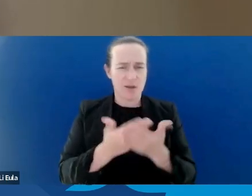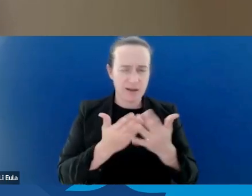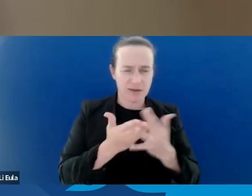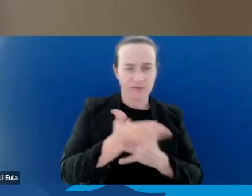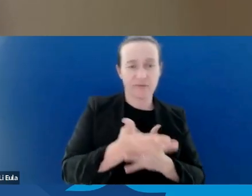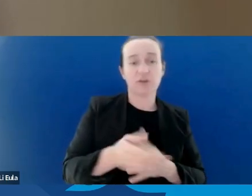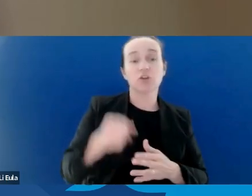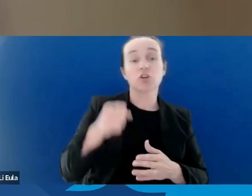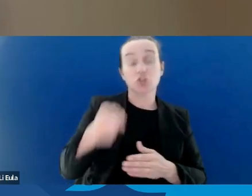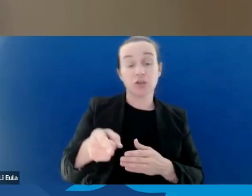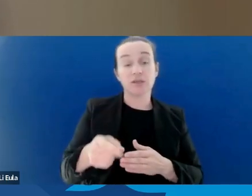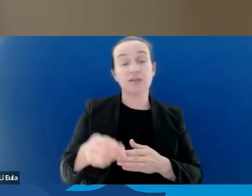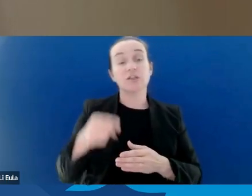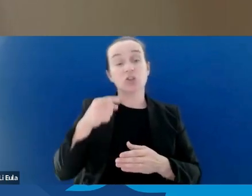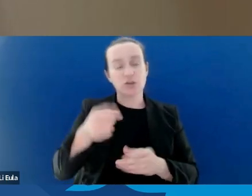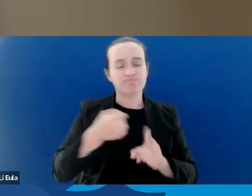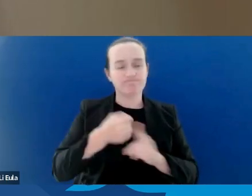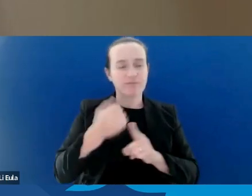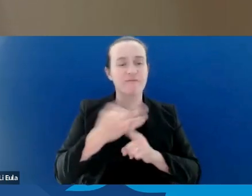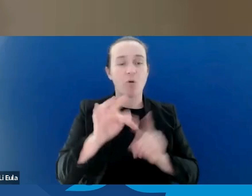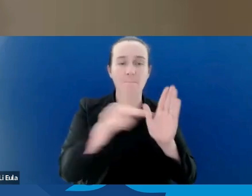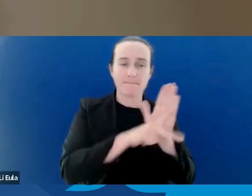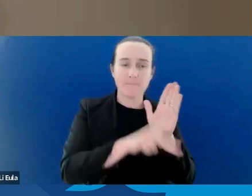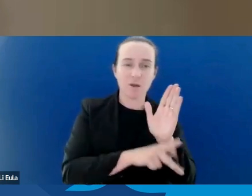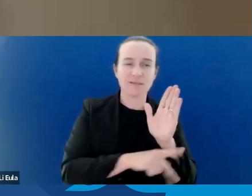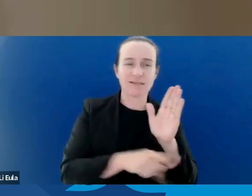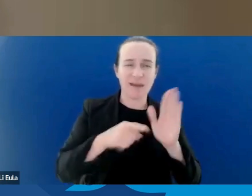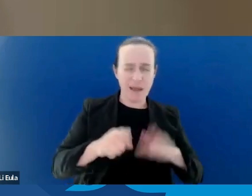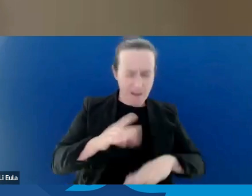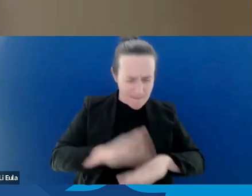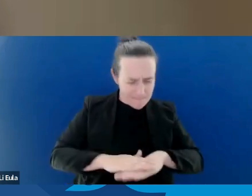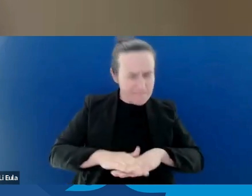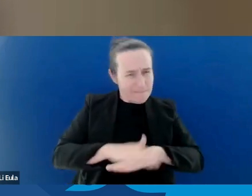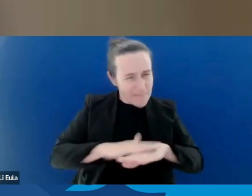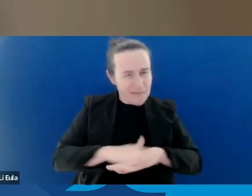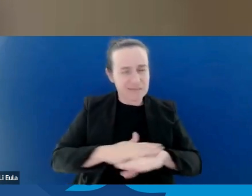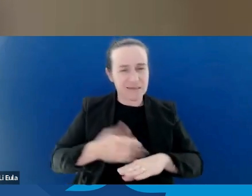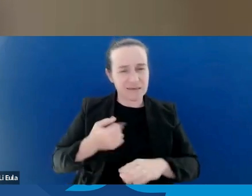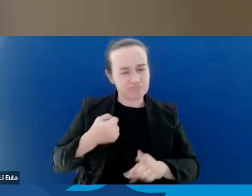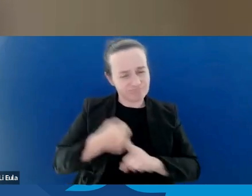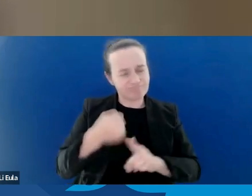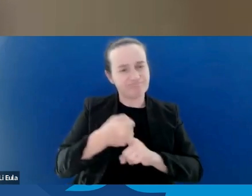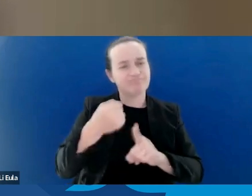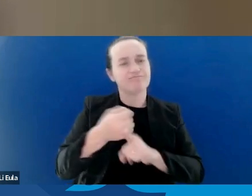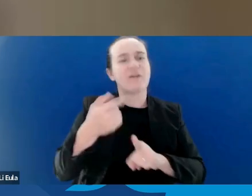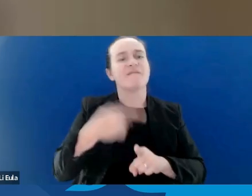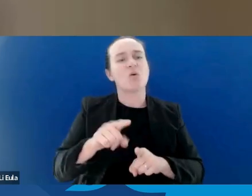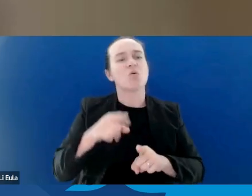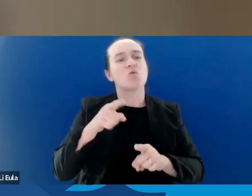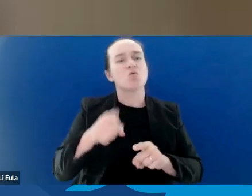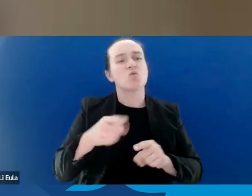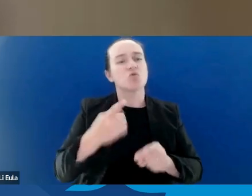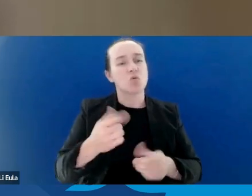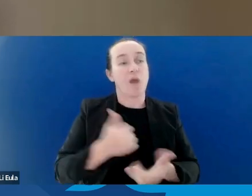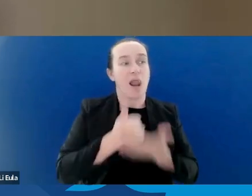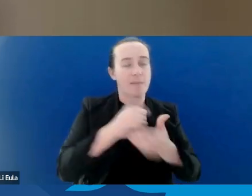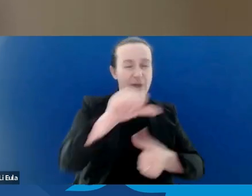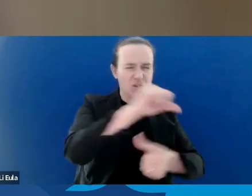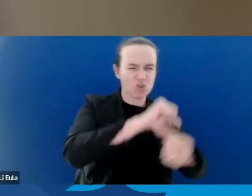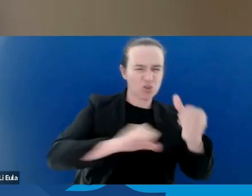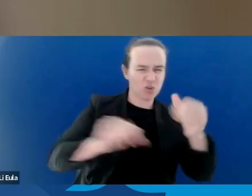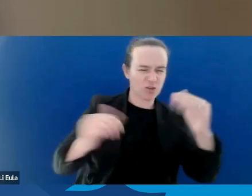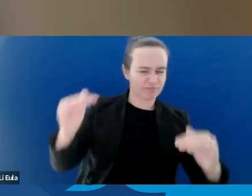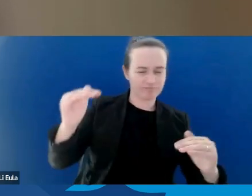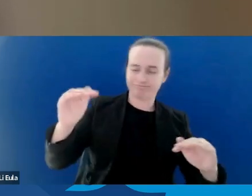and grassroots action to advance health equity and social justice for vulnerable populations. I would like to